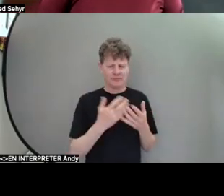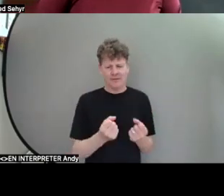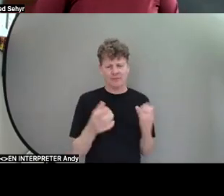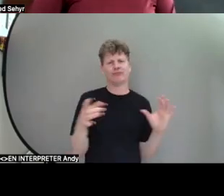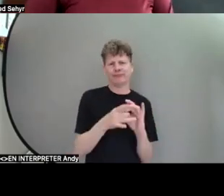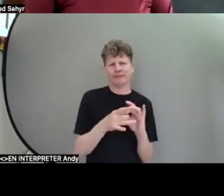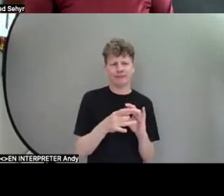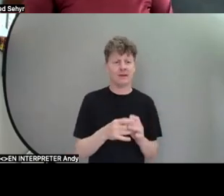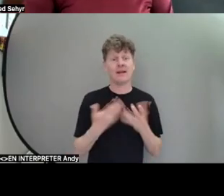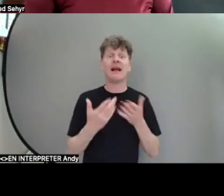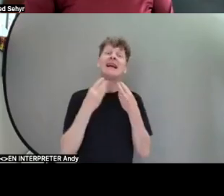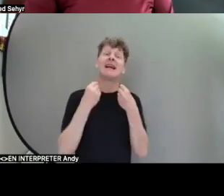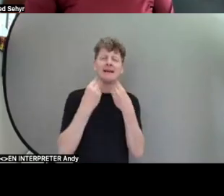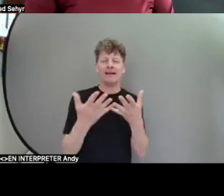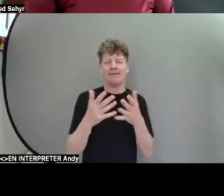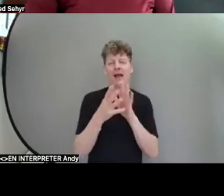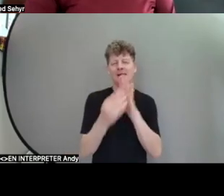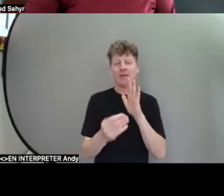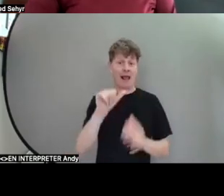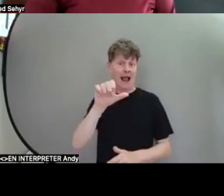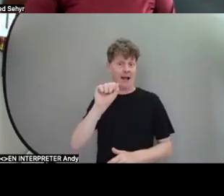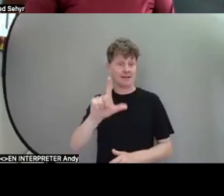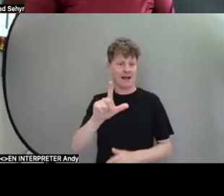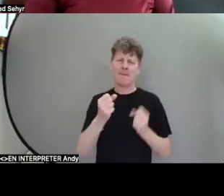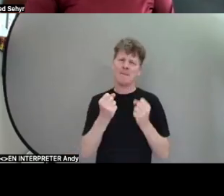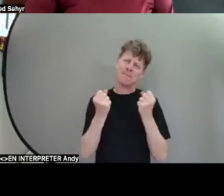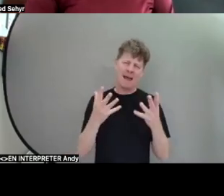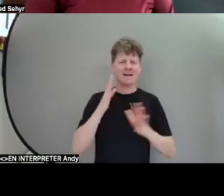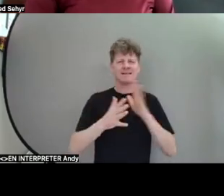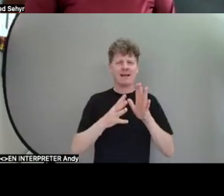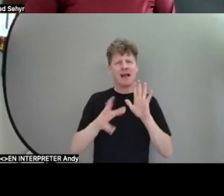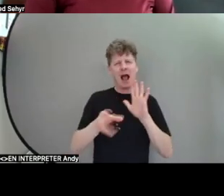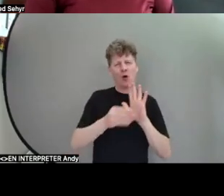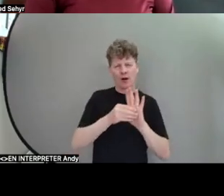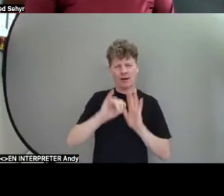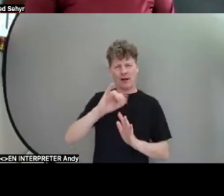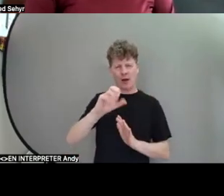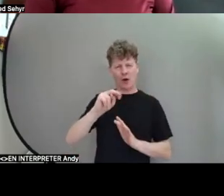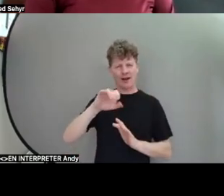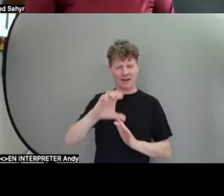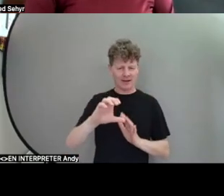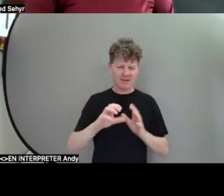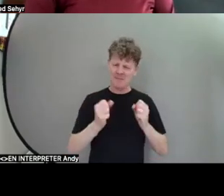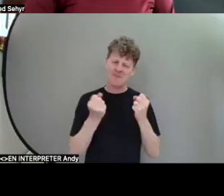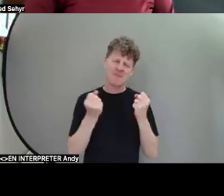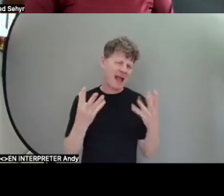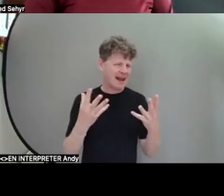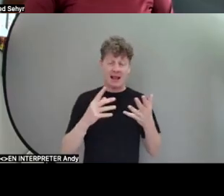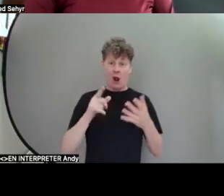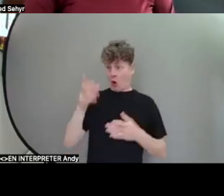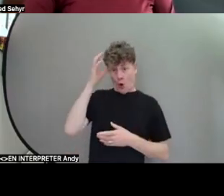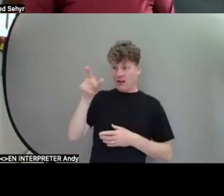So for example, in ASL, many signs are iconic. They resemble concepts they